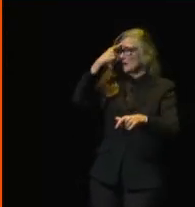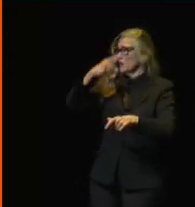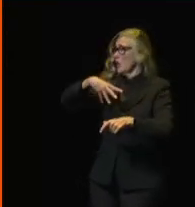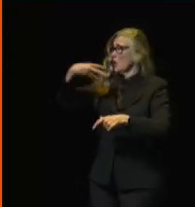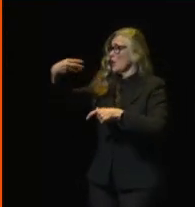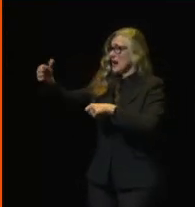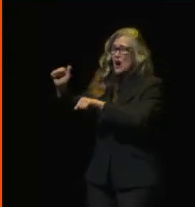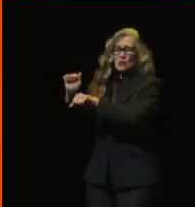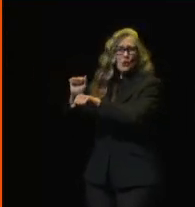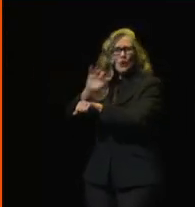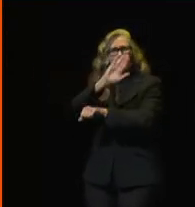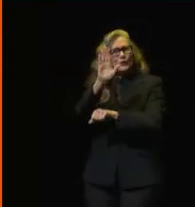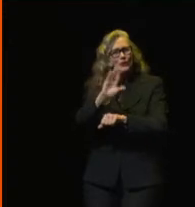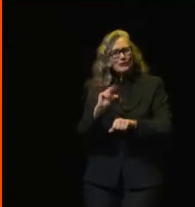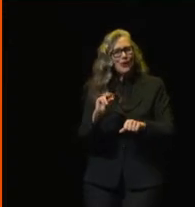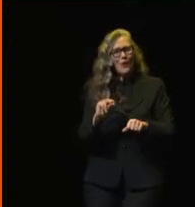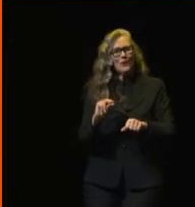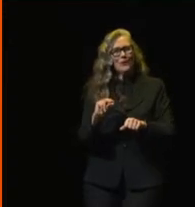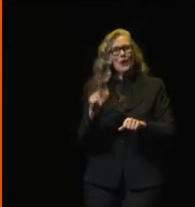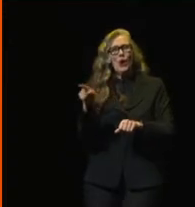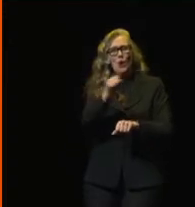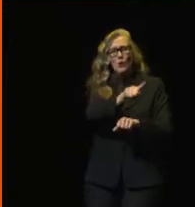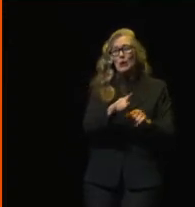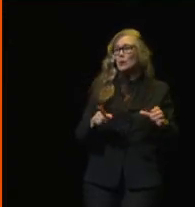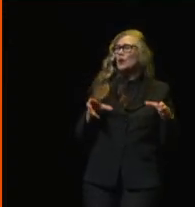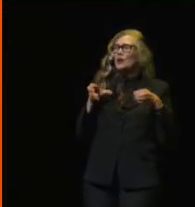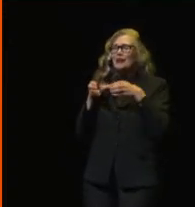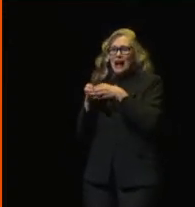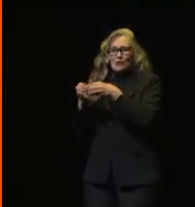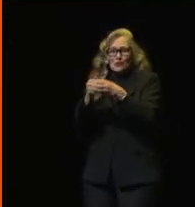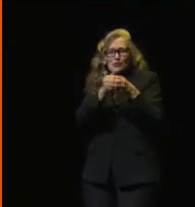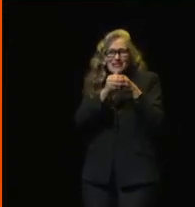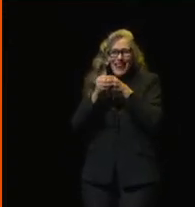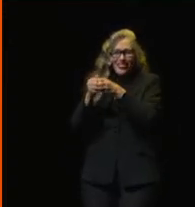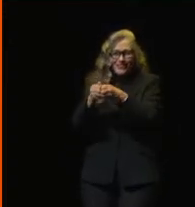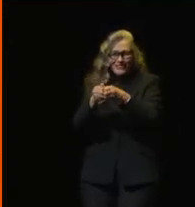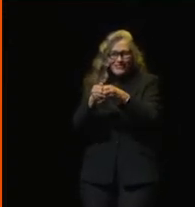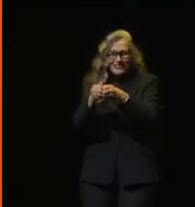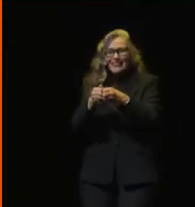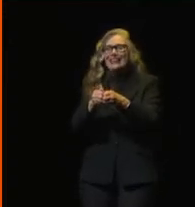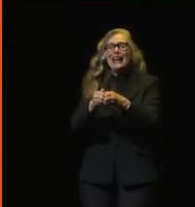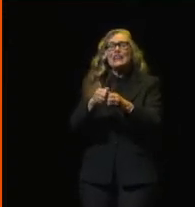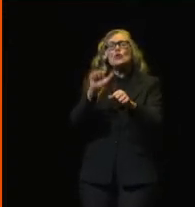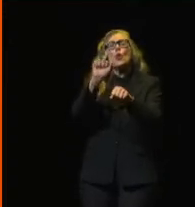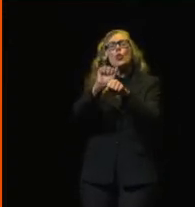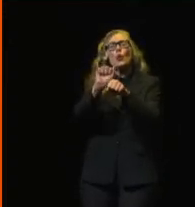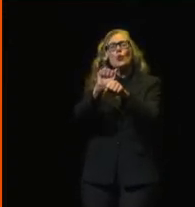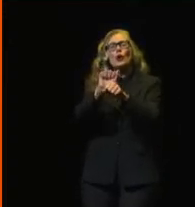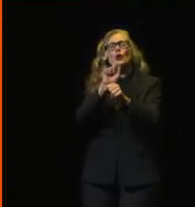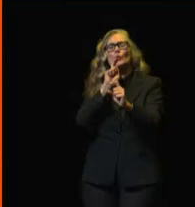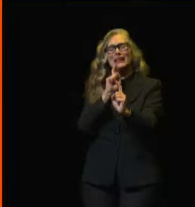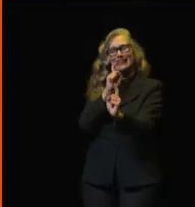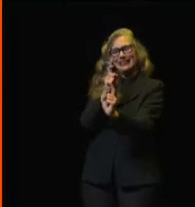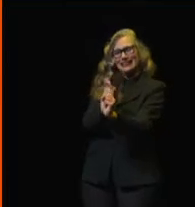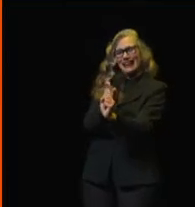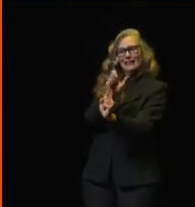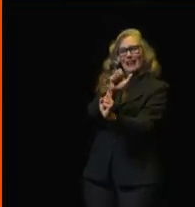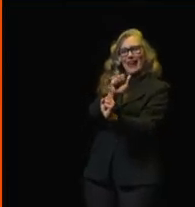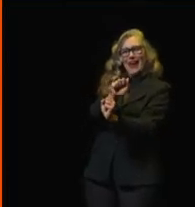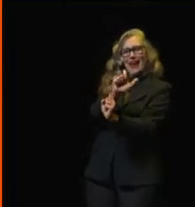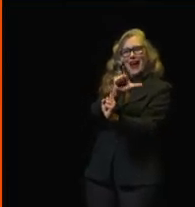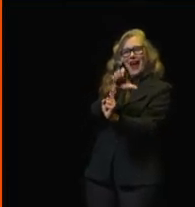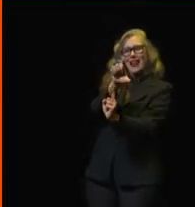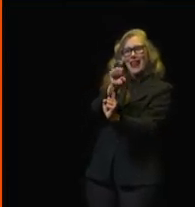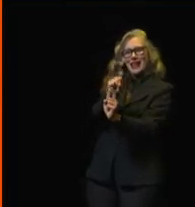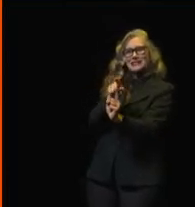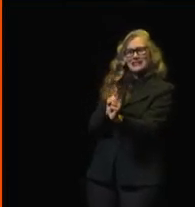together. But the work gave some meaning to ALS, even if it never justified it. Just as he had always listened to other